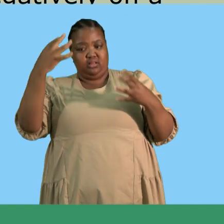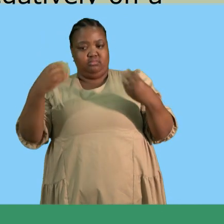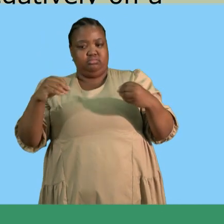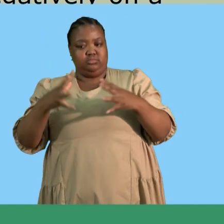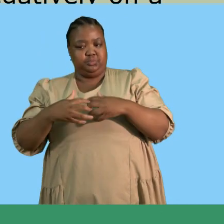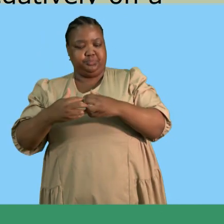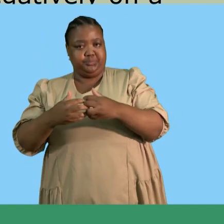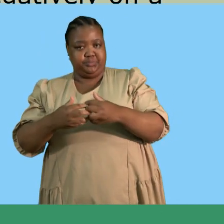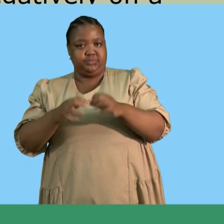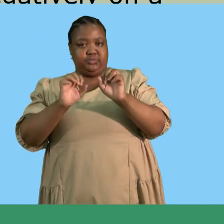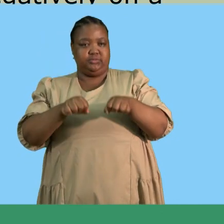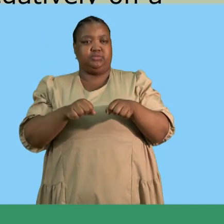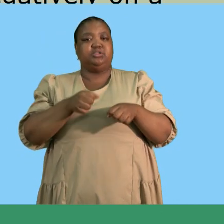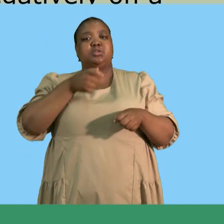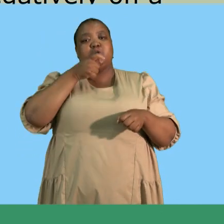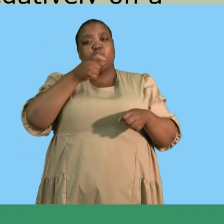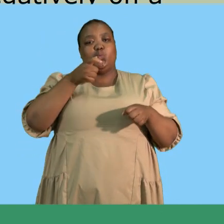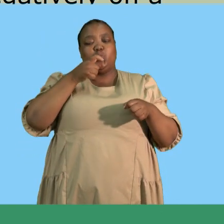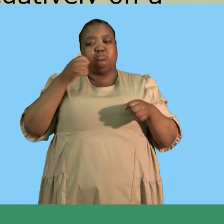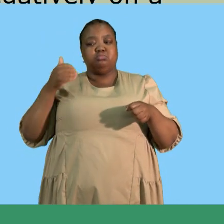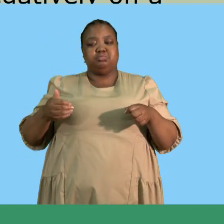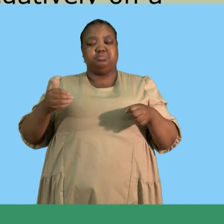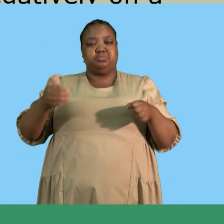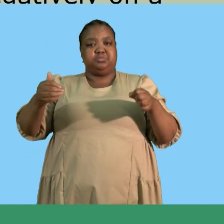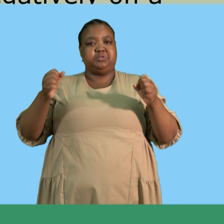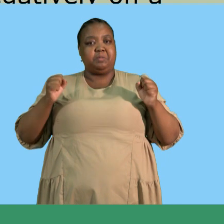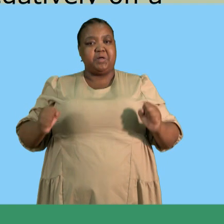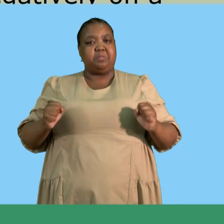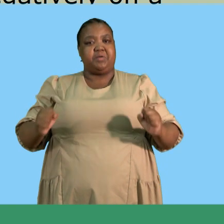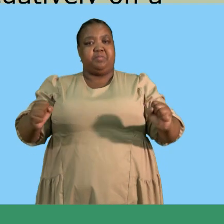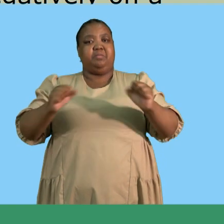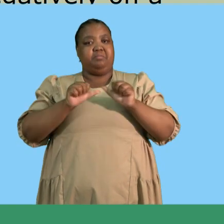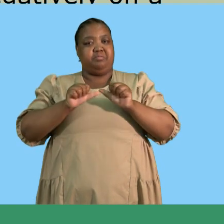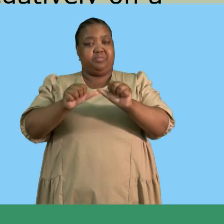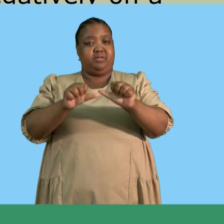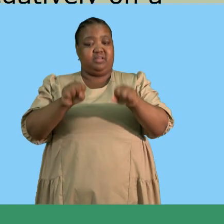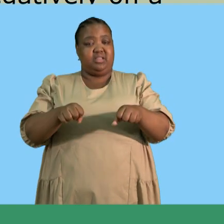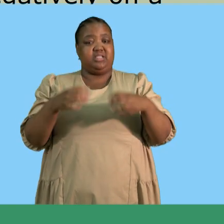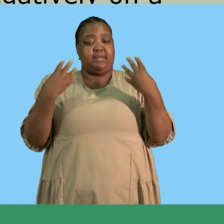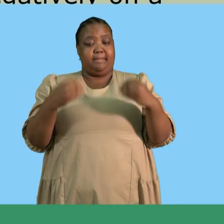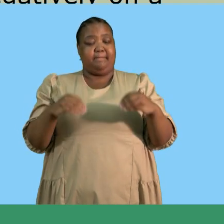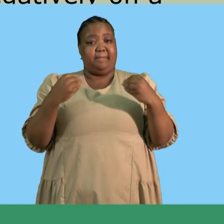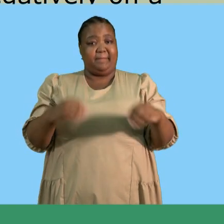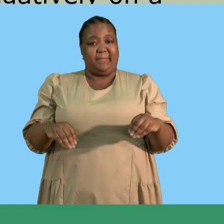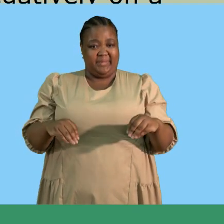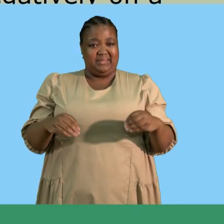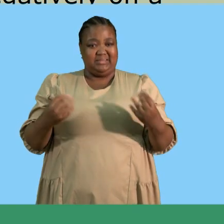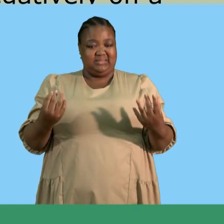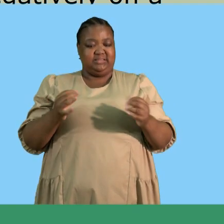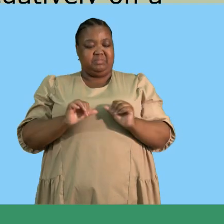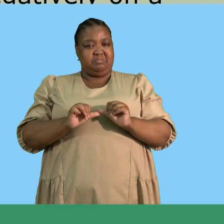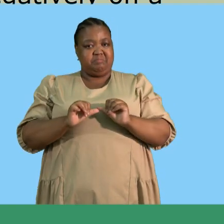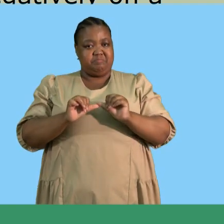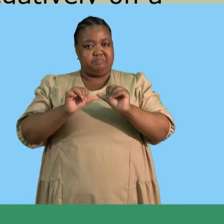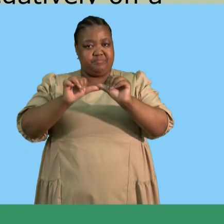venture. We also have the word sustainability, which is the ability for the business to